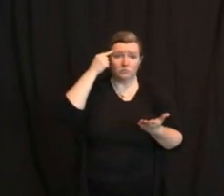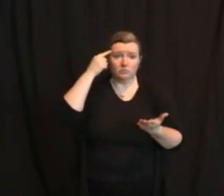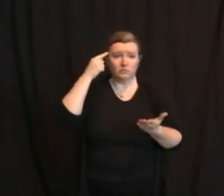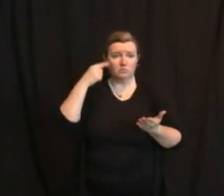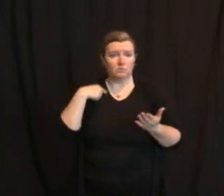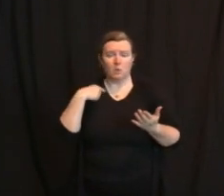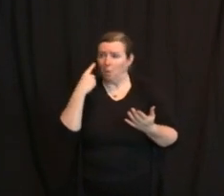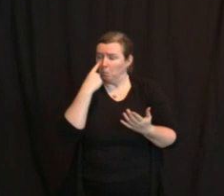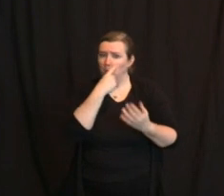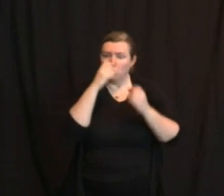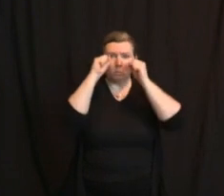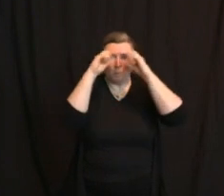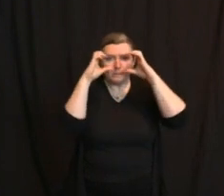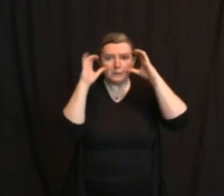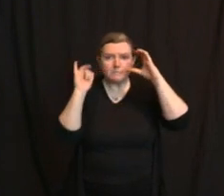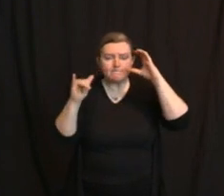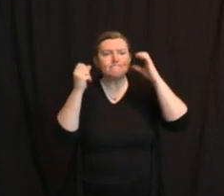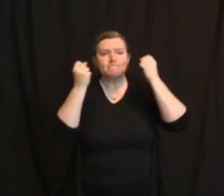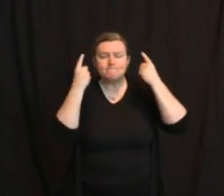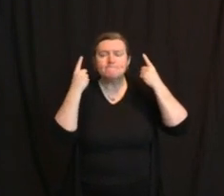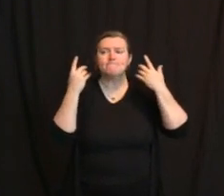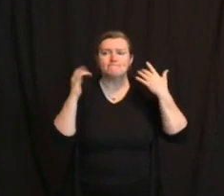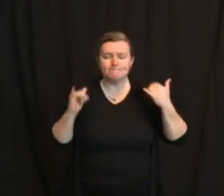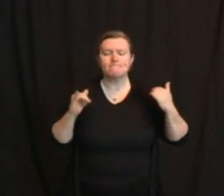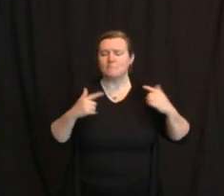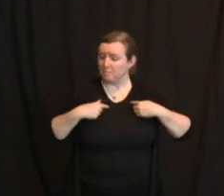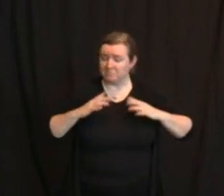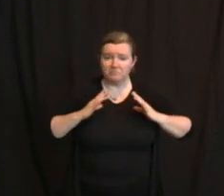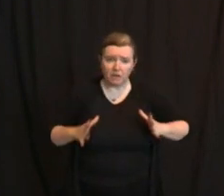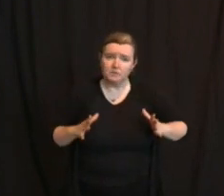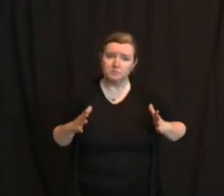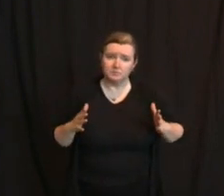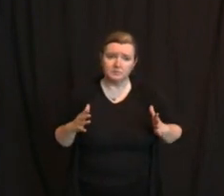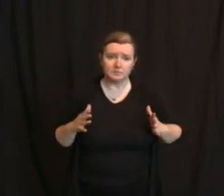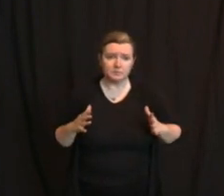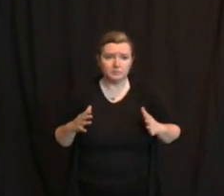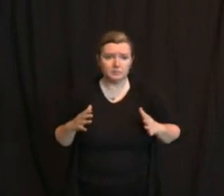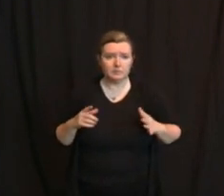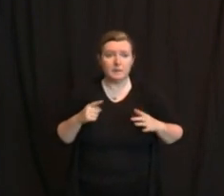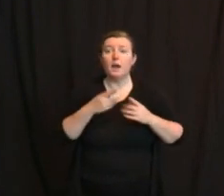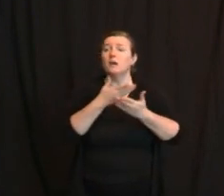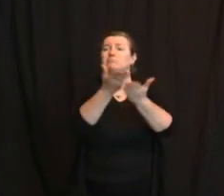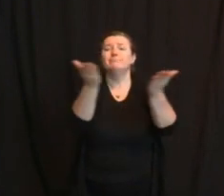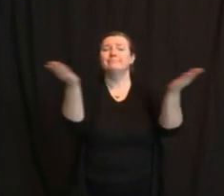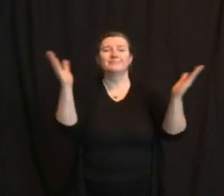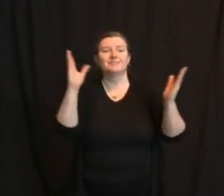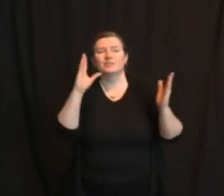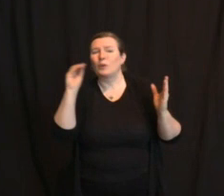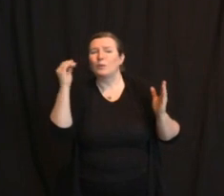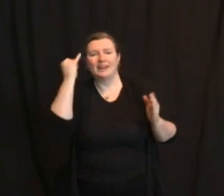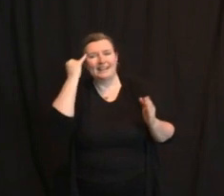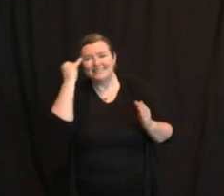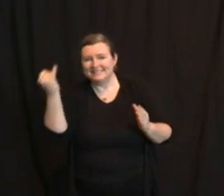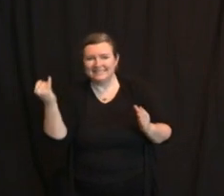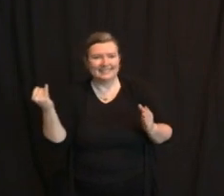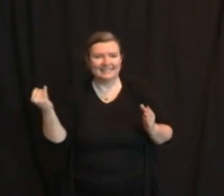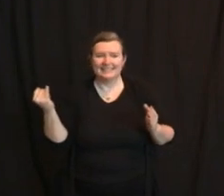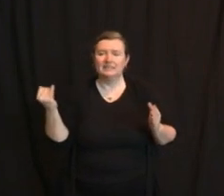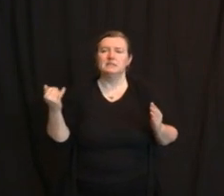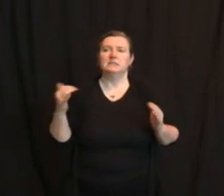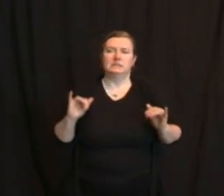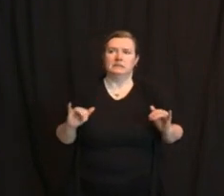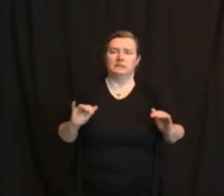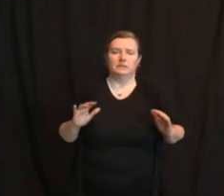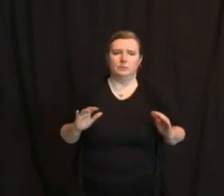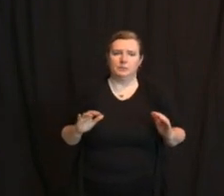fine, win, lose, or draw. I know that for sure. But you have no idea, folks, what it is like